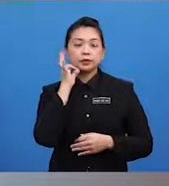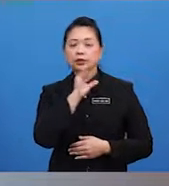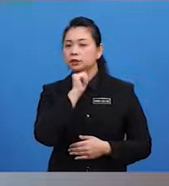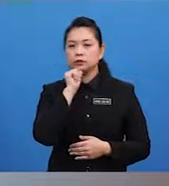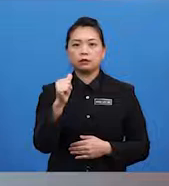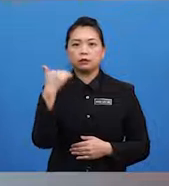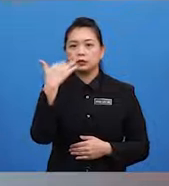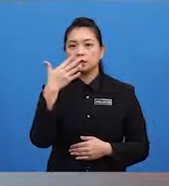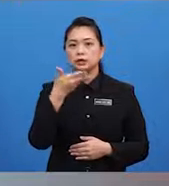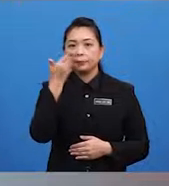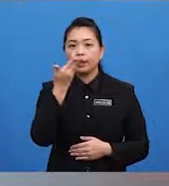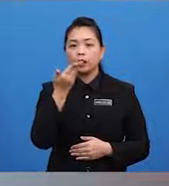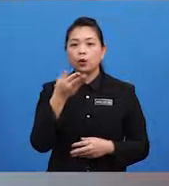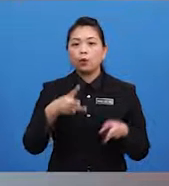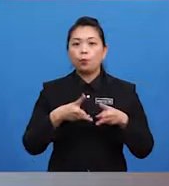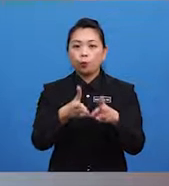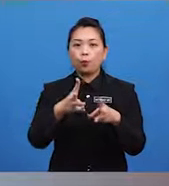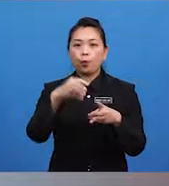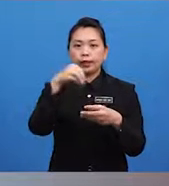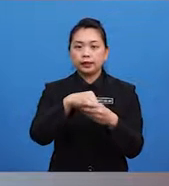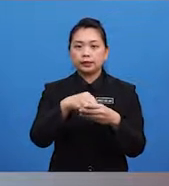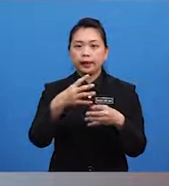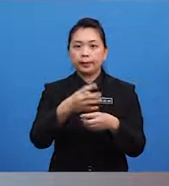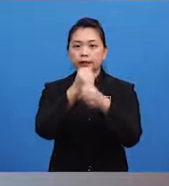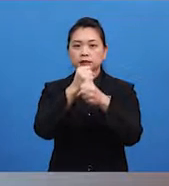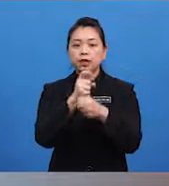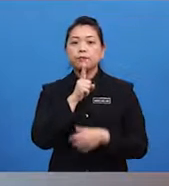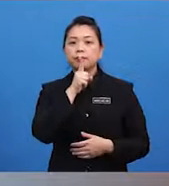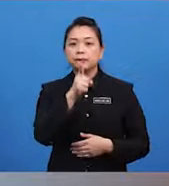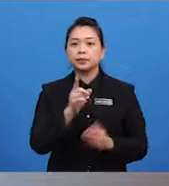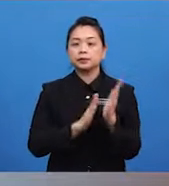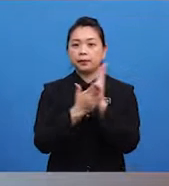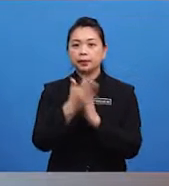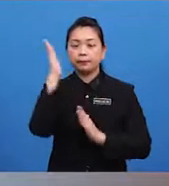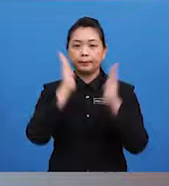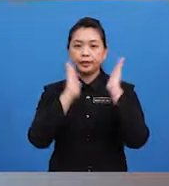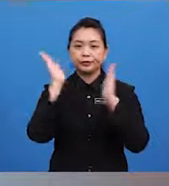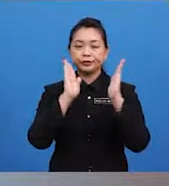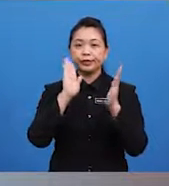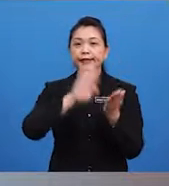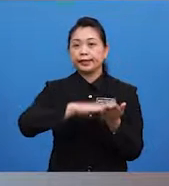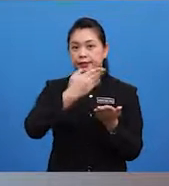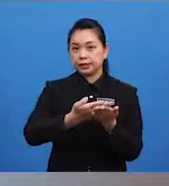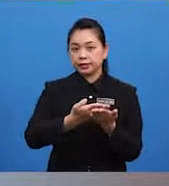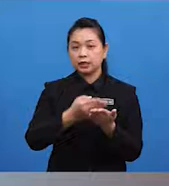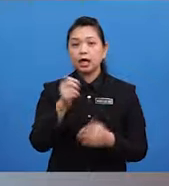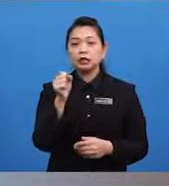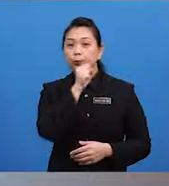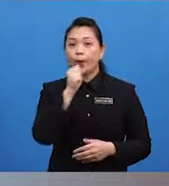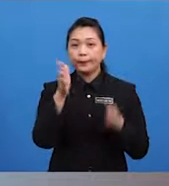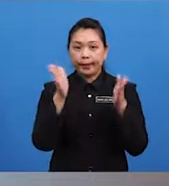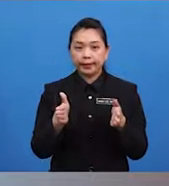packaging, promises a spokesperson for Malaysia Kitchen, who promotes Malaysian food in the